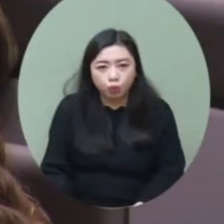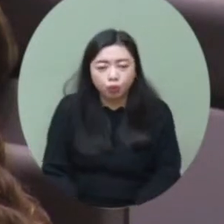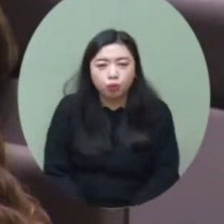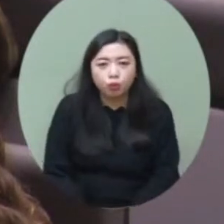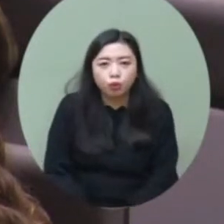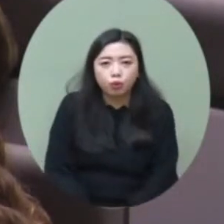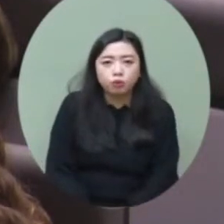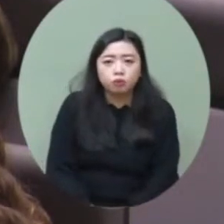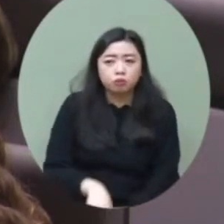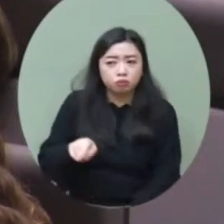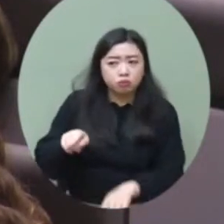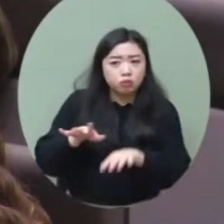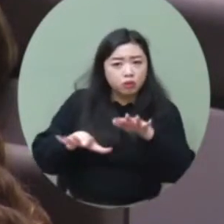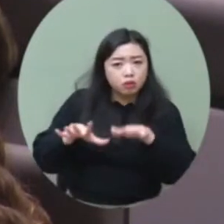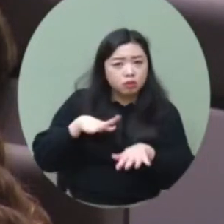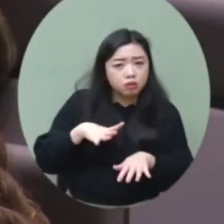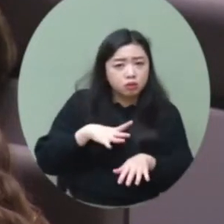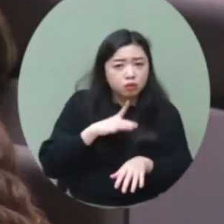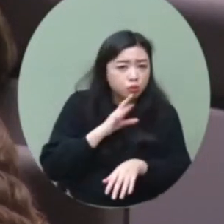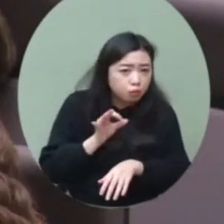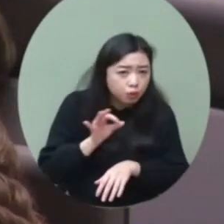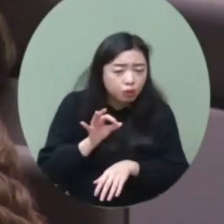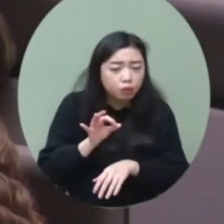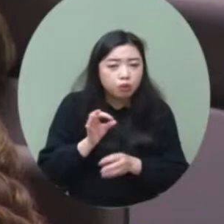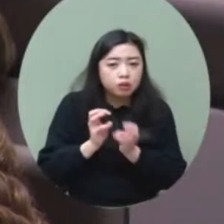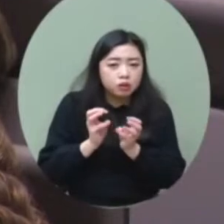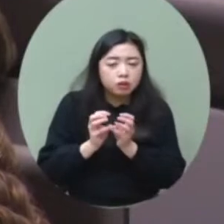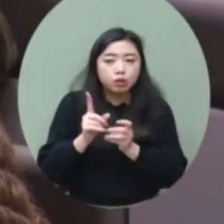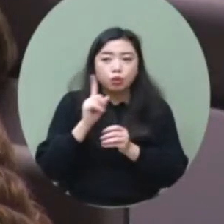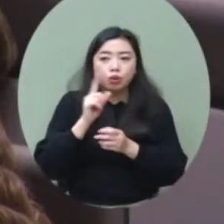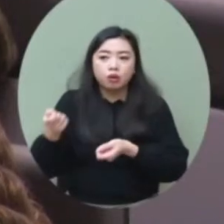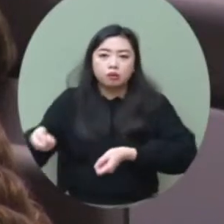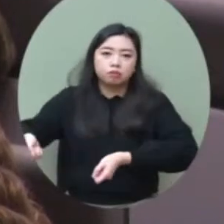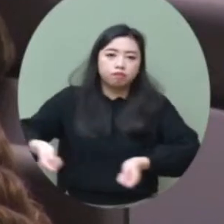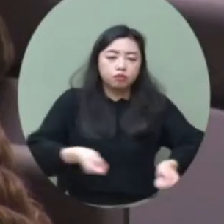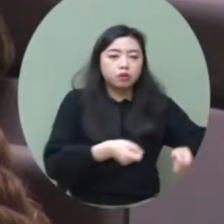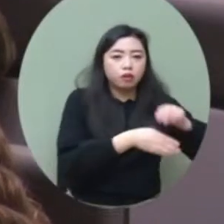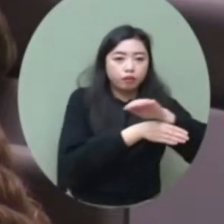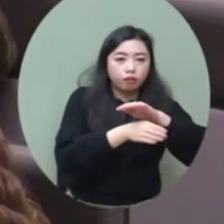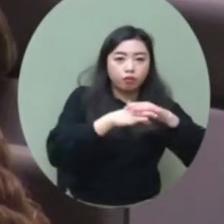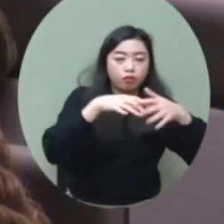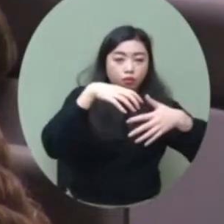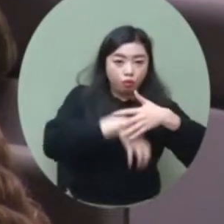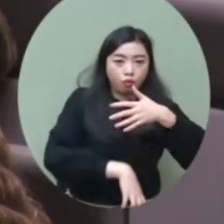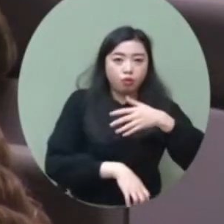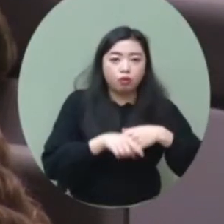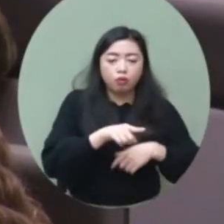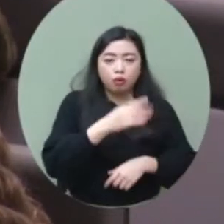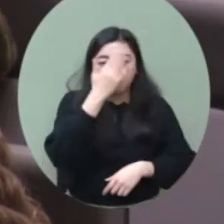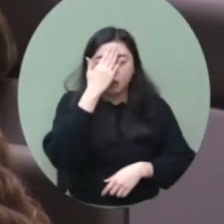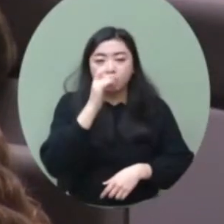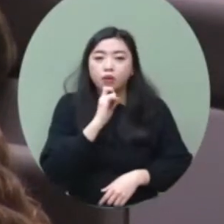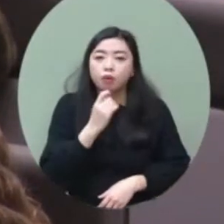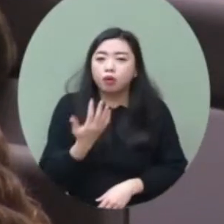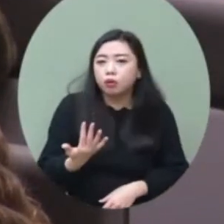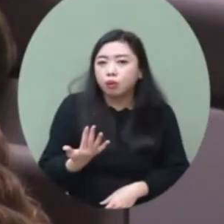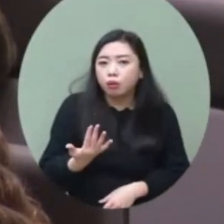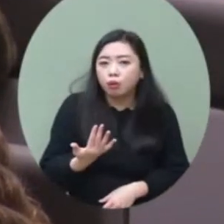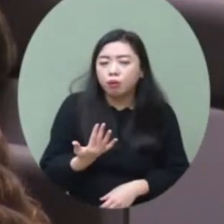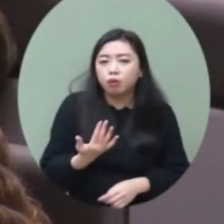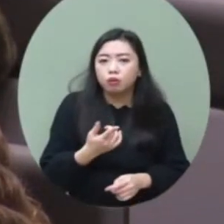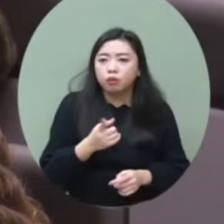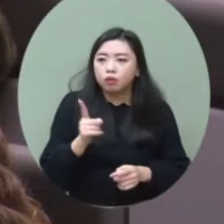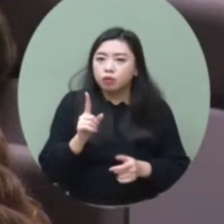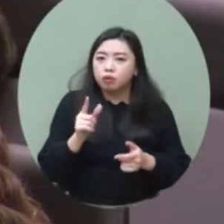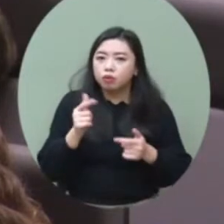And some patients even passed away before treatments were offered to them. So any more updates on that? For patients who have